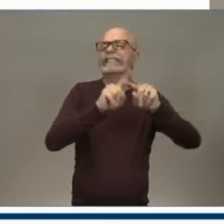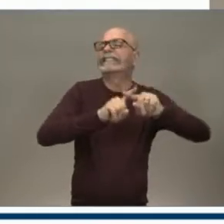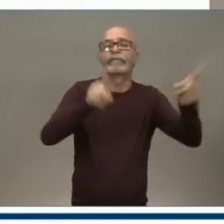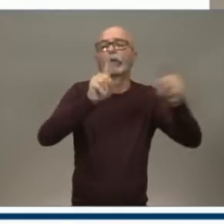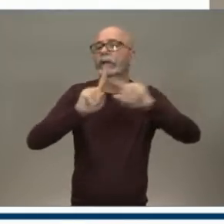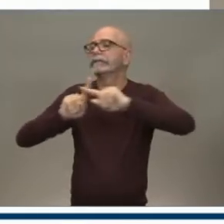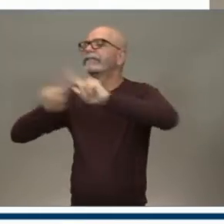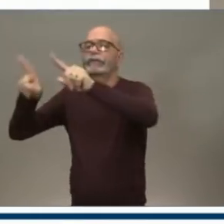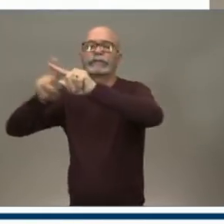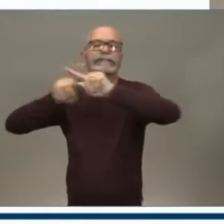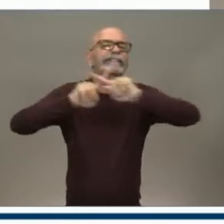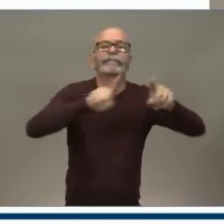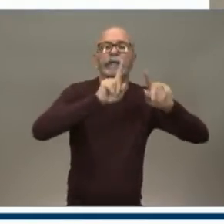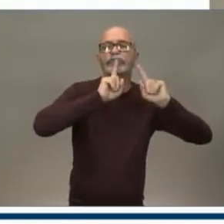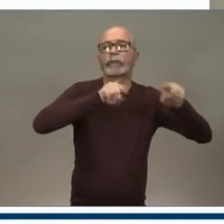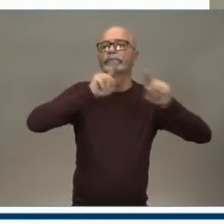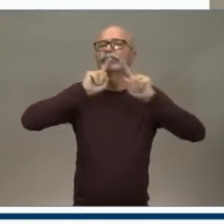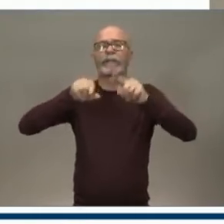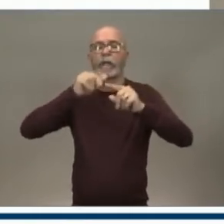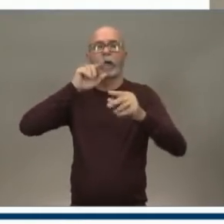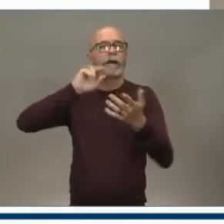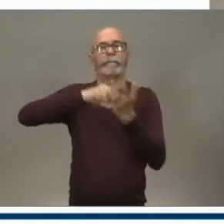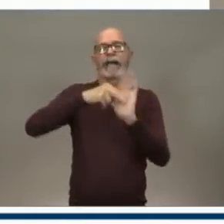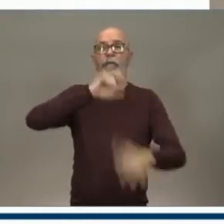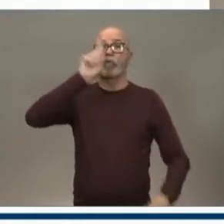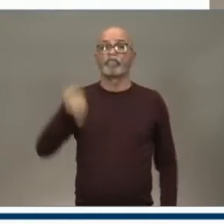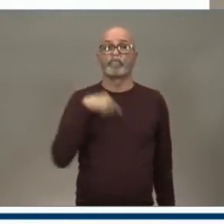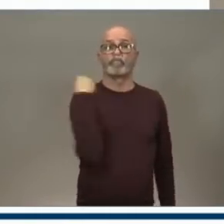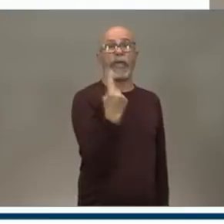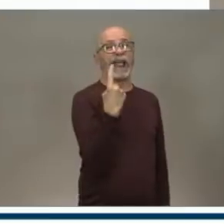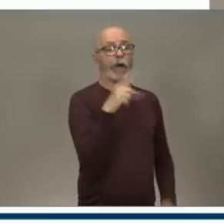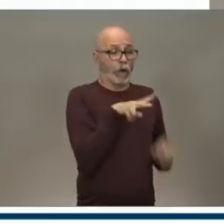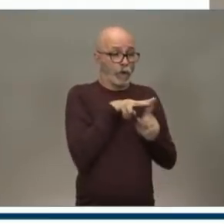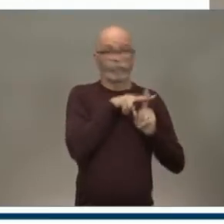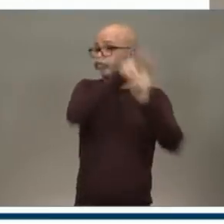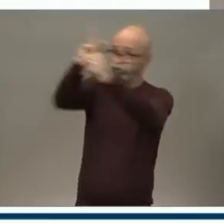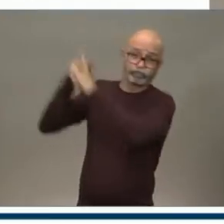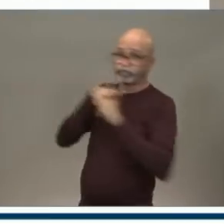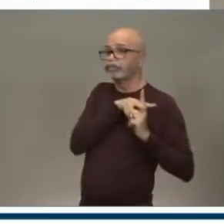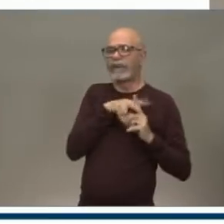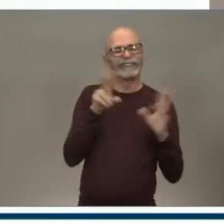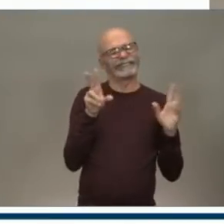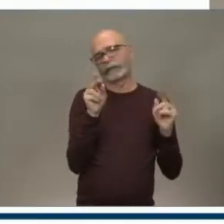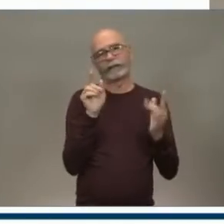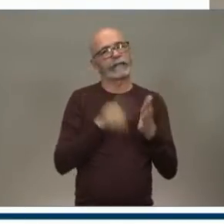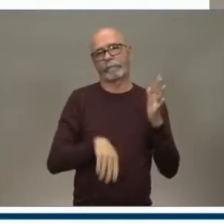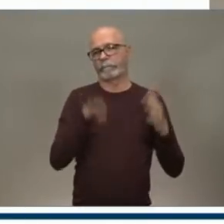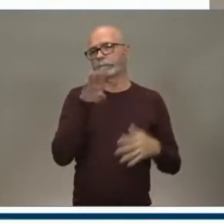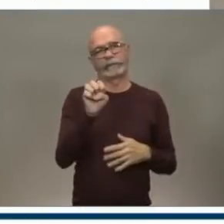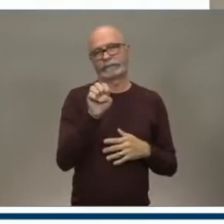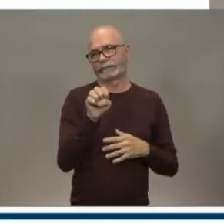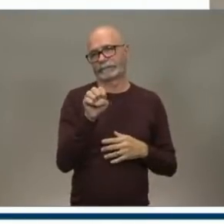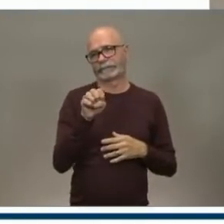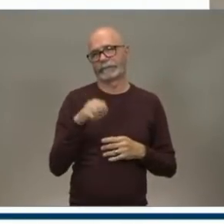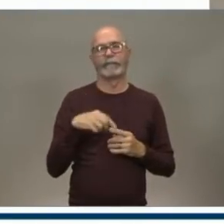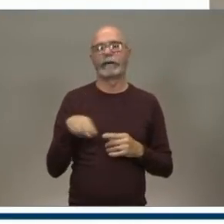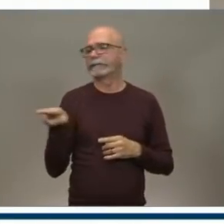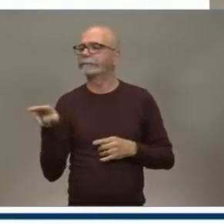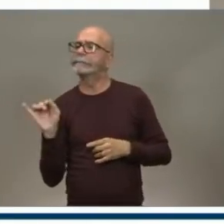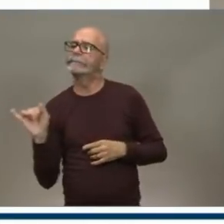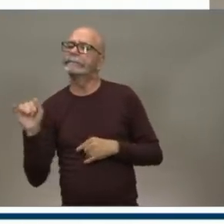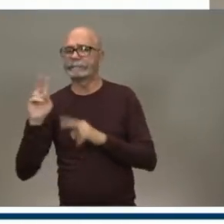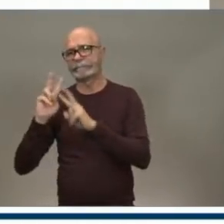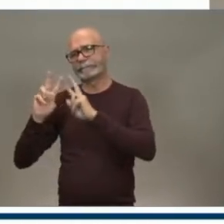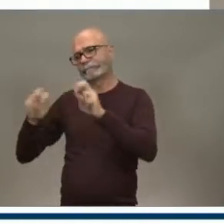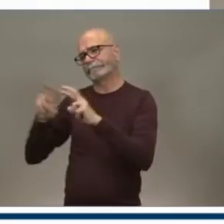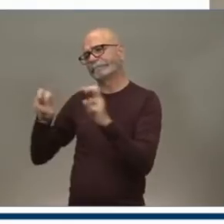go, okay, now we're going to do X, Y, and Z. We use our public health expertise to say, what's in front of us, what are the appropriate